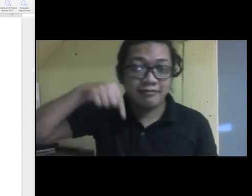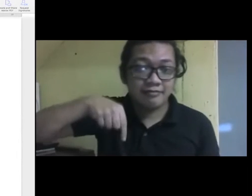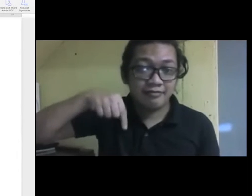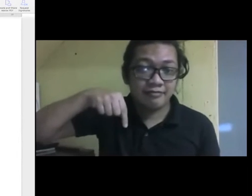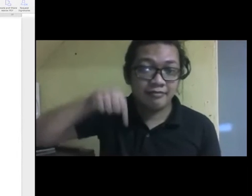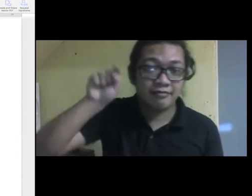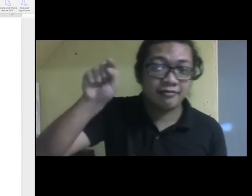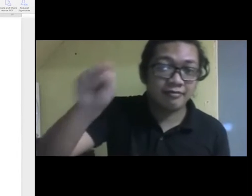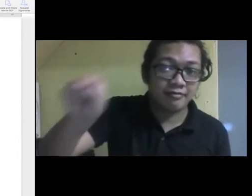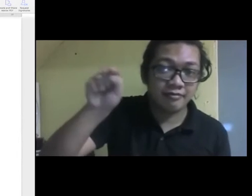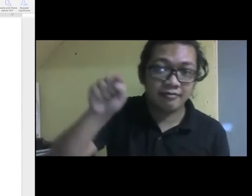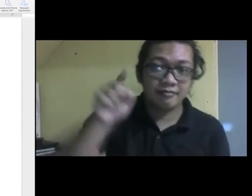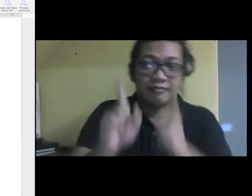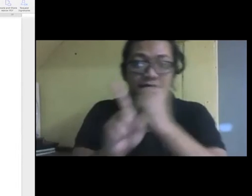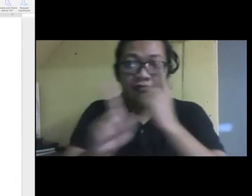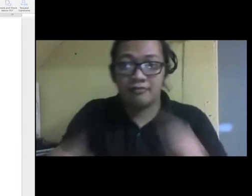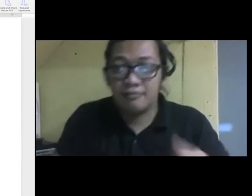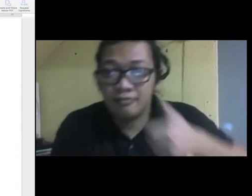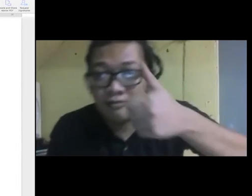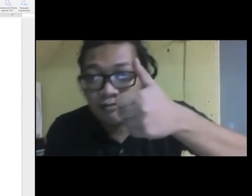Is that right? Okay. So go down.